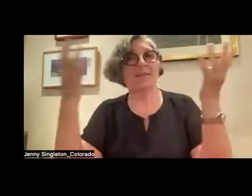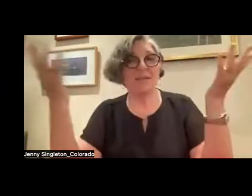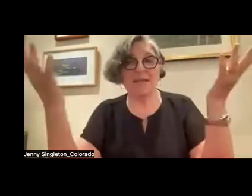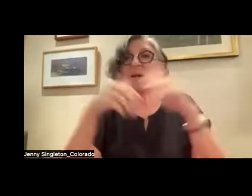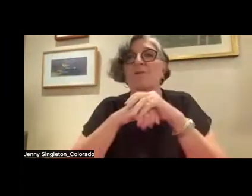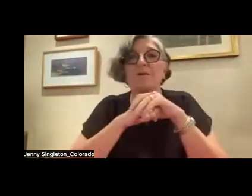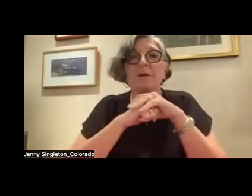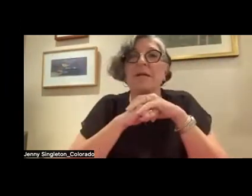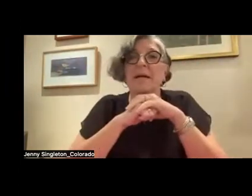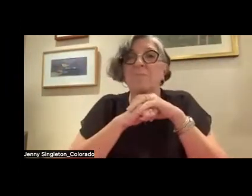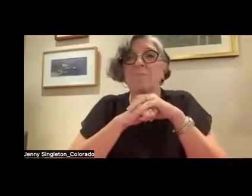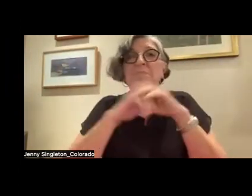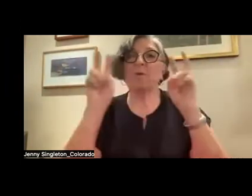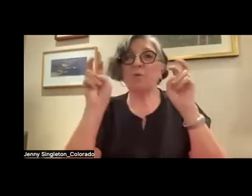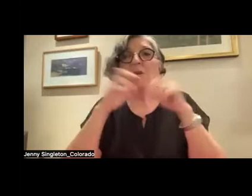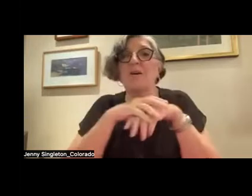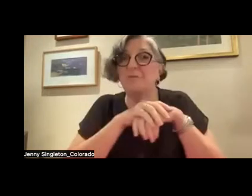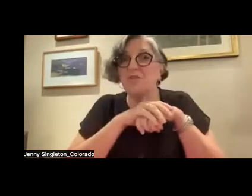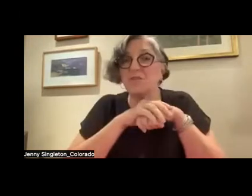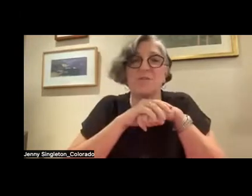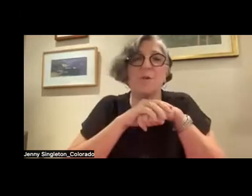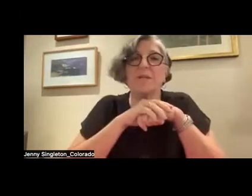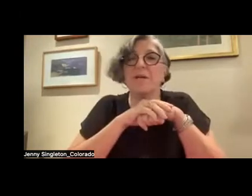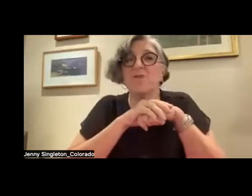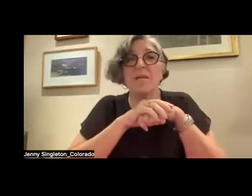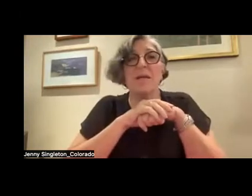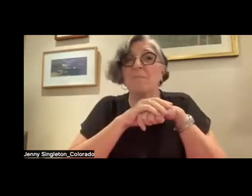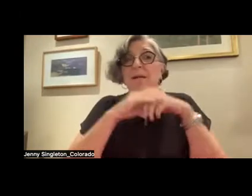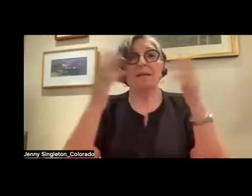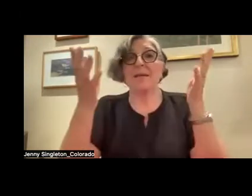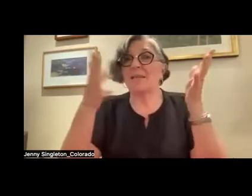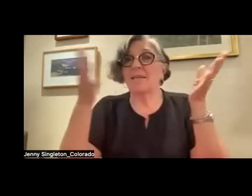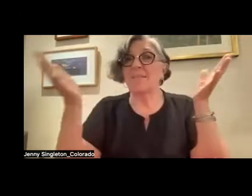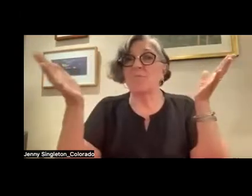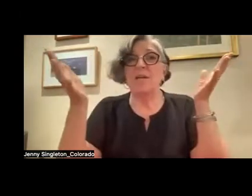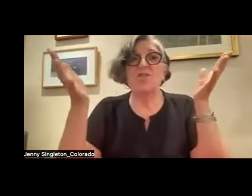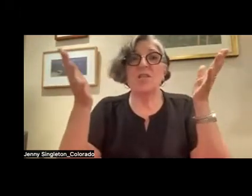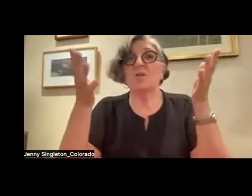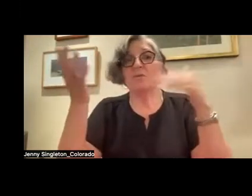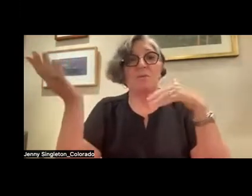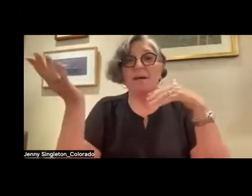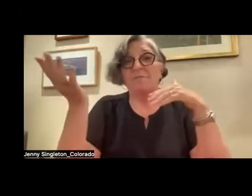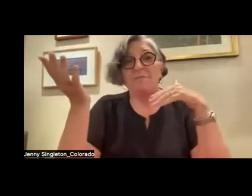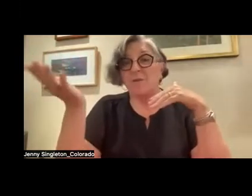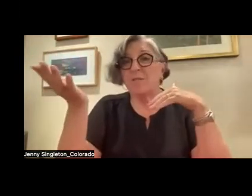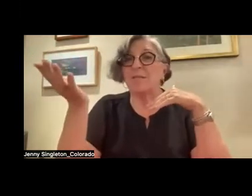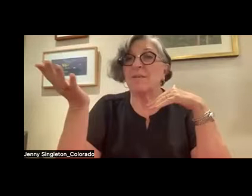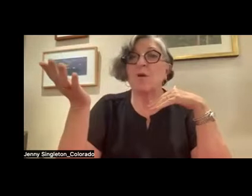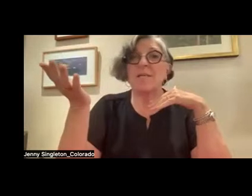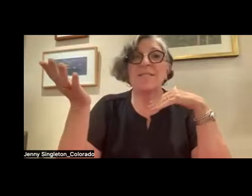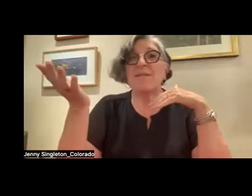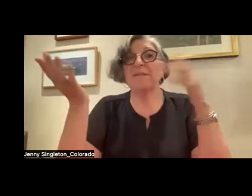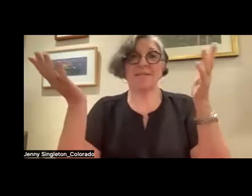dialects and other quote non-official spoken languages. But in that same region, you would